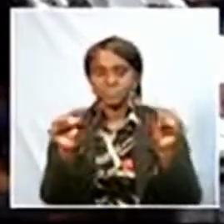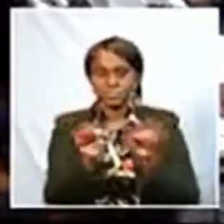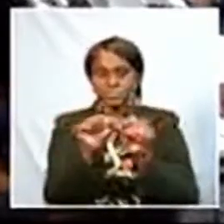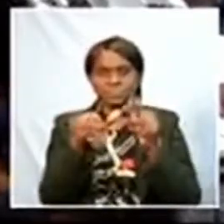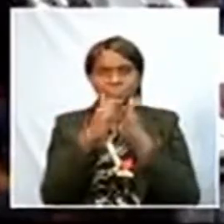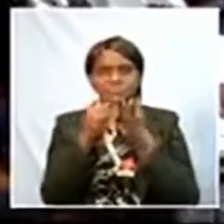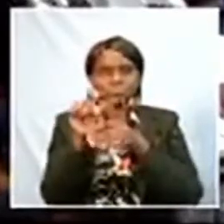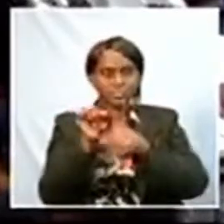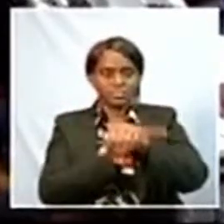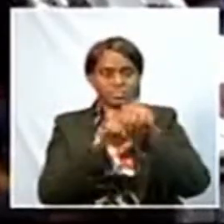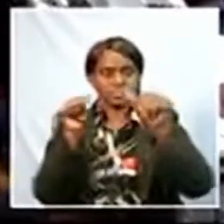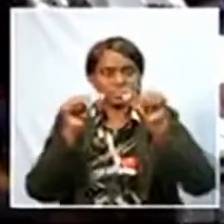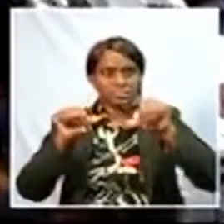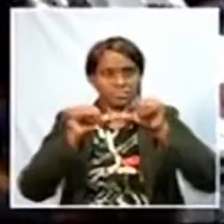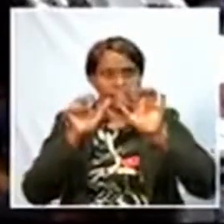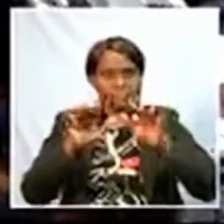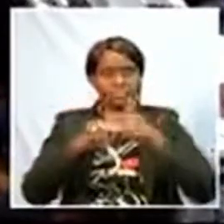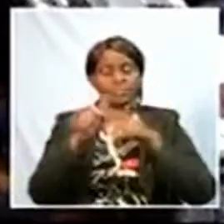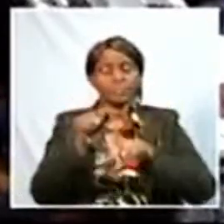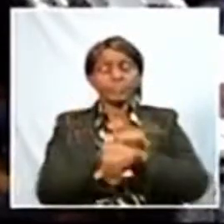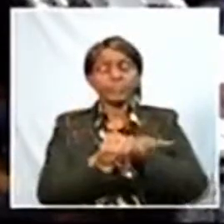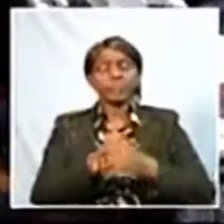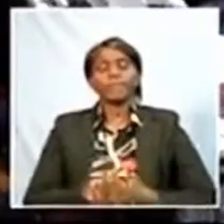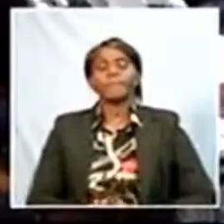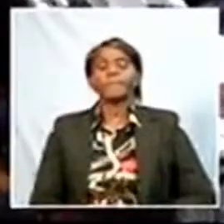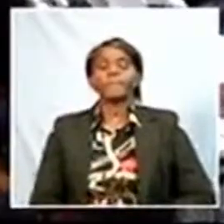the auditors?